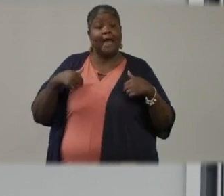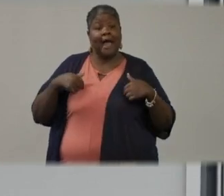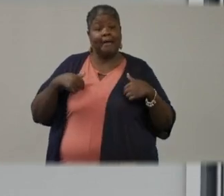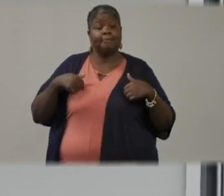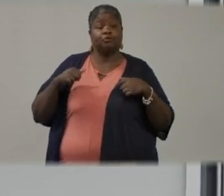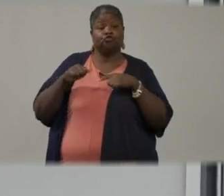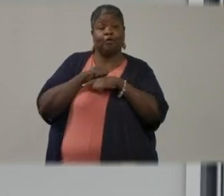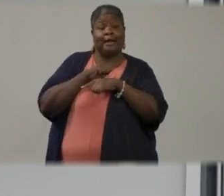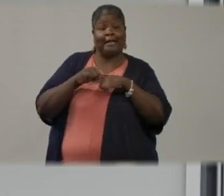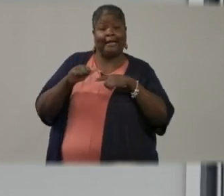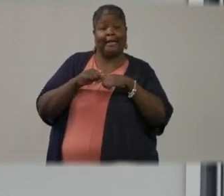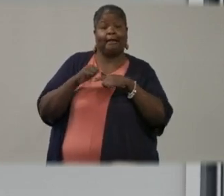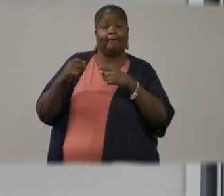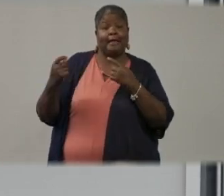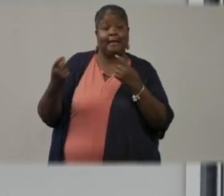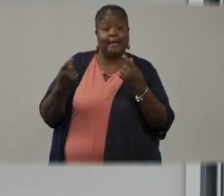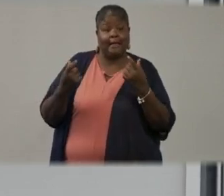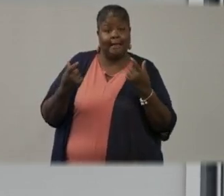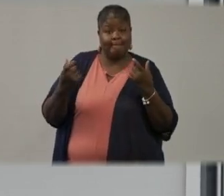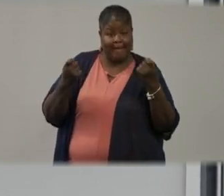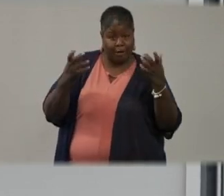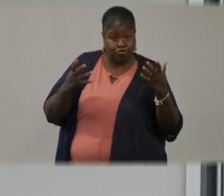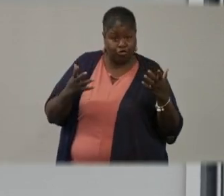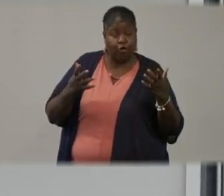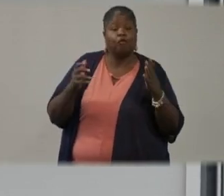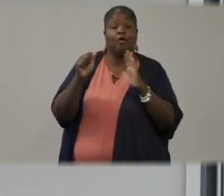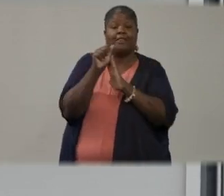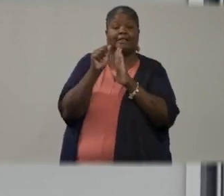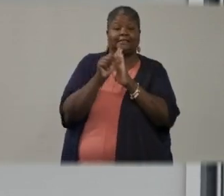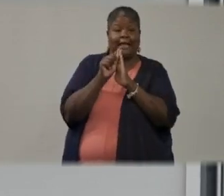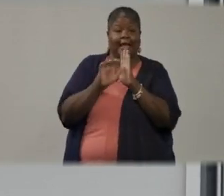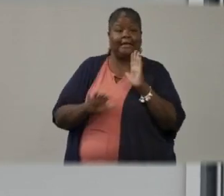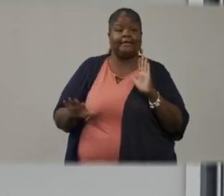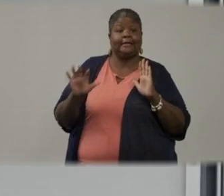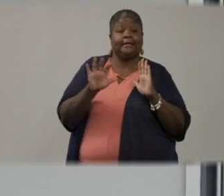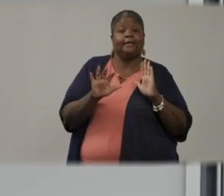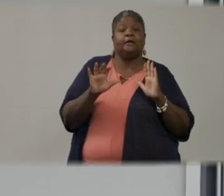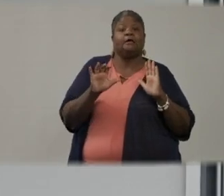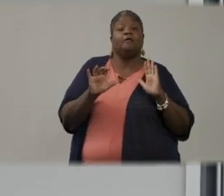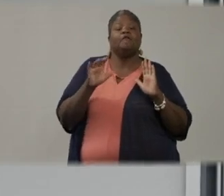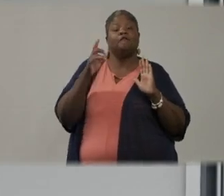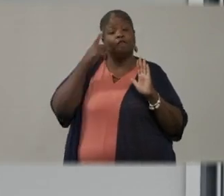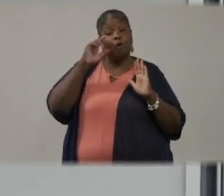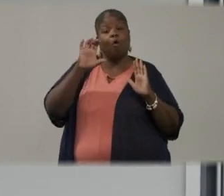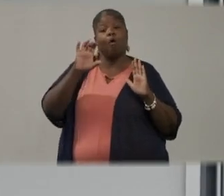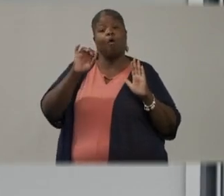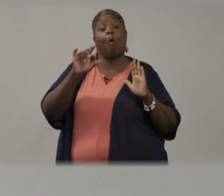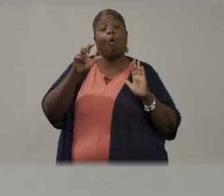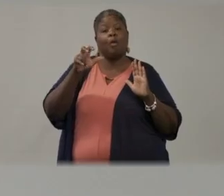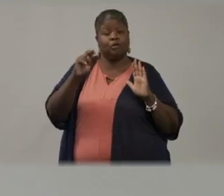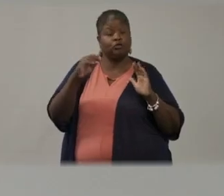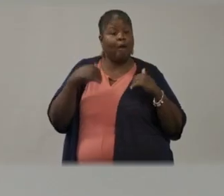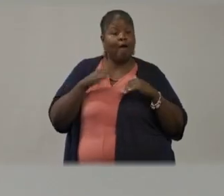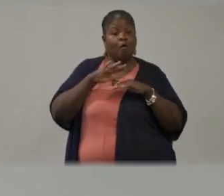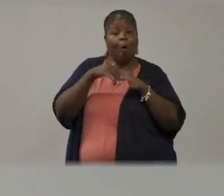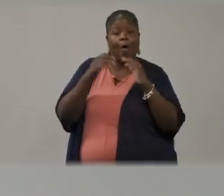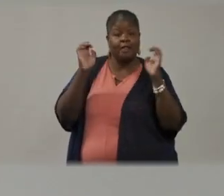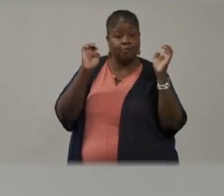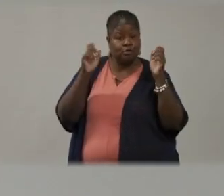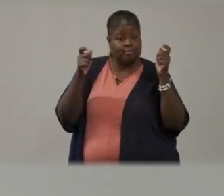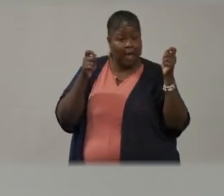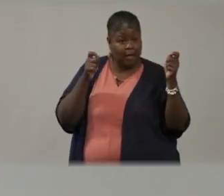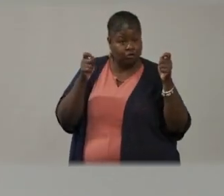and exercise manager for the state, for the coalition, and we do have all that emergency